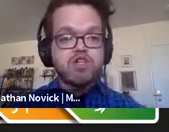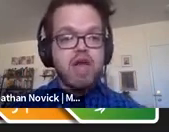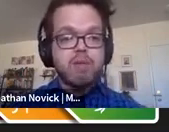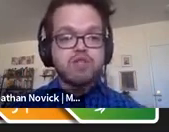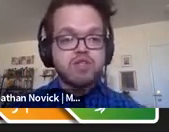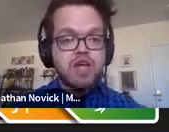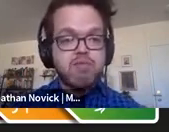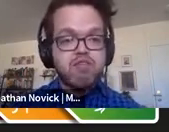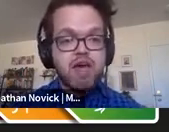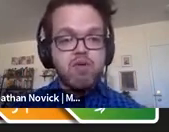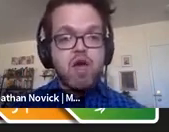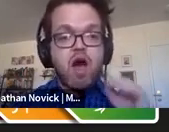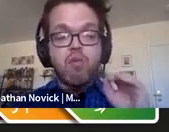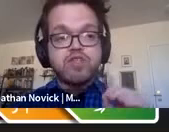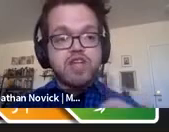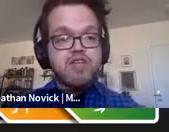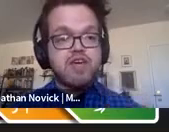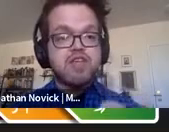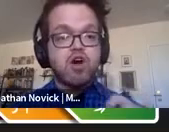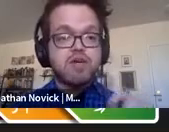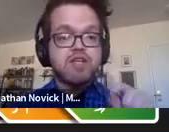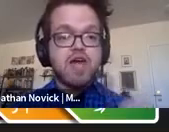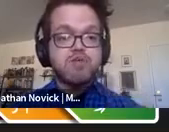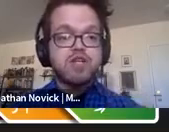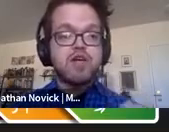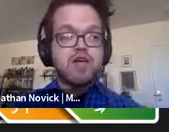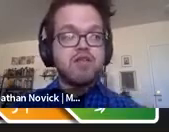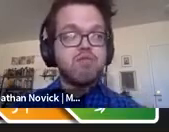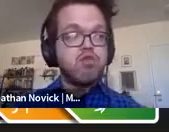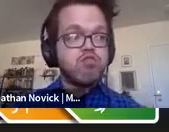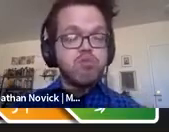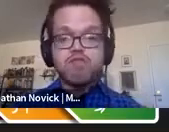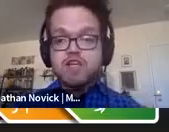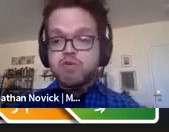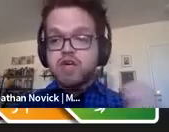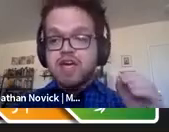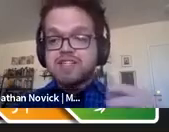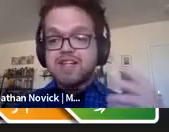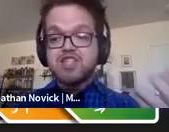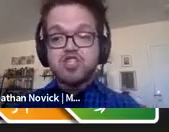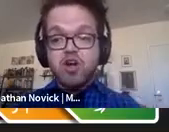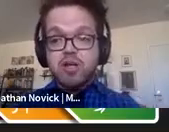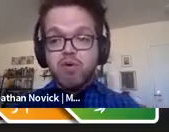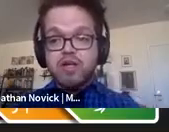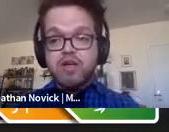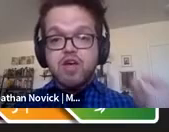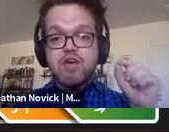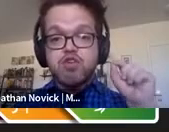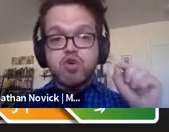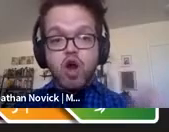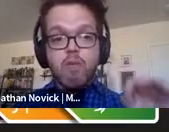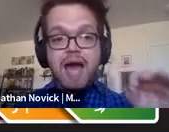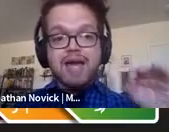a professional captioner to type things out. I will say that the automated captioning in YouTube and Facebook is a nice starting point